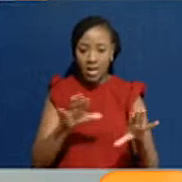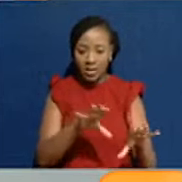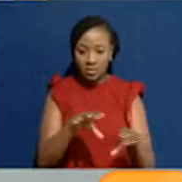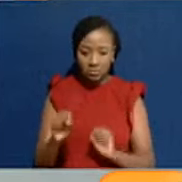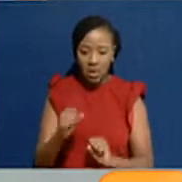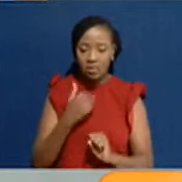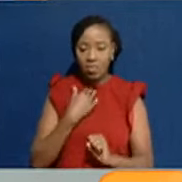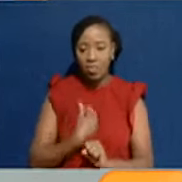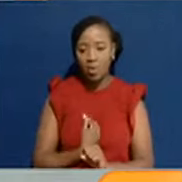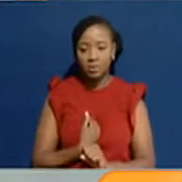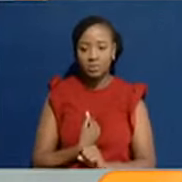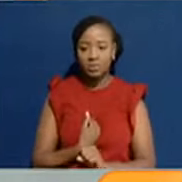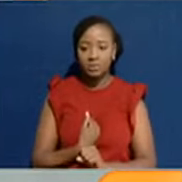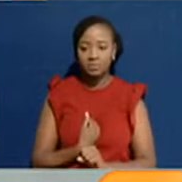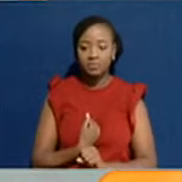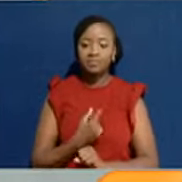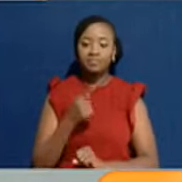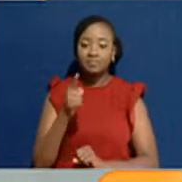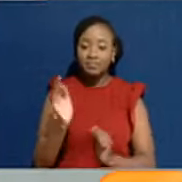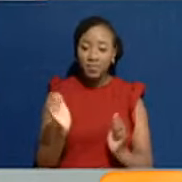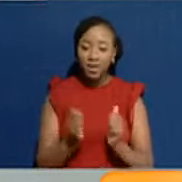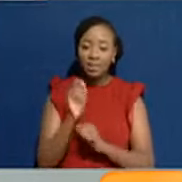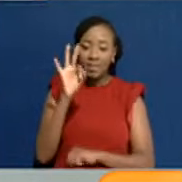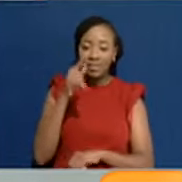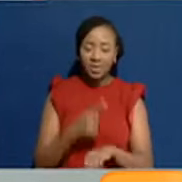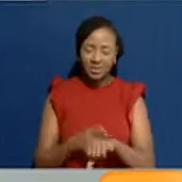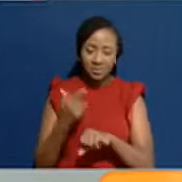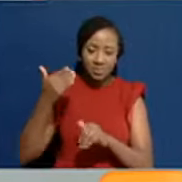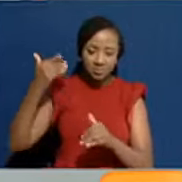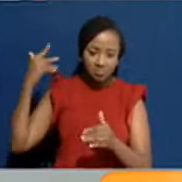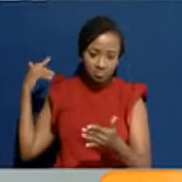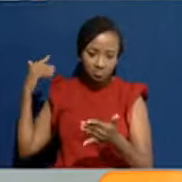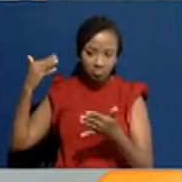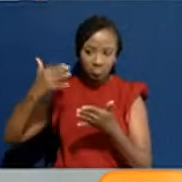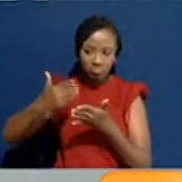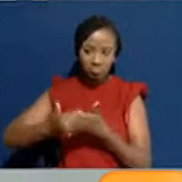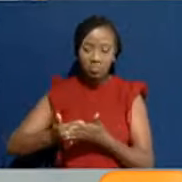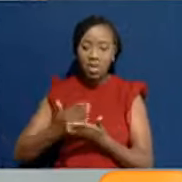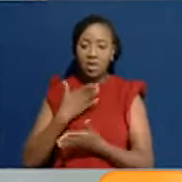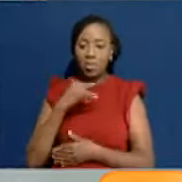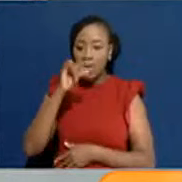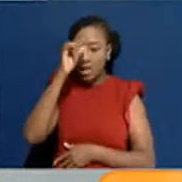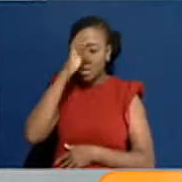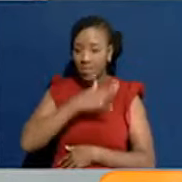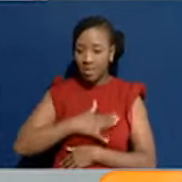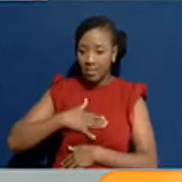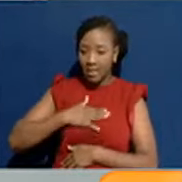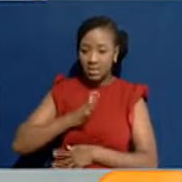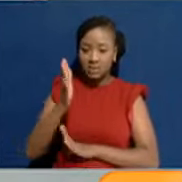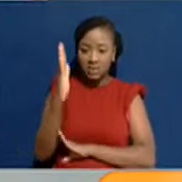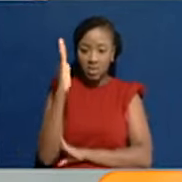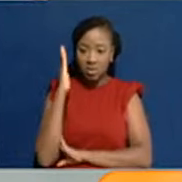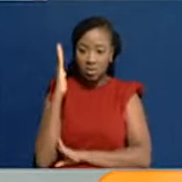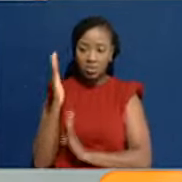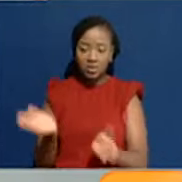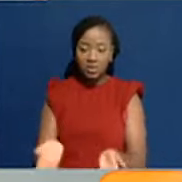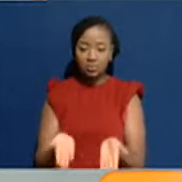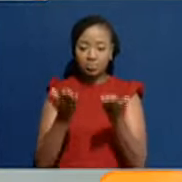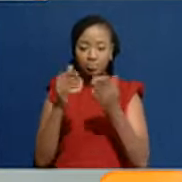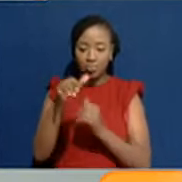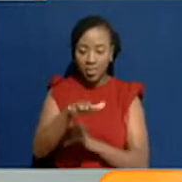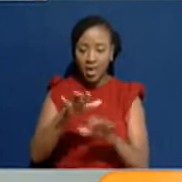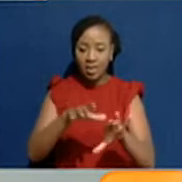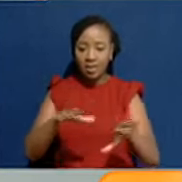suffered the same fate at least three times now want the government to enhance security at the busy market